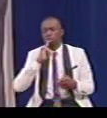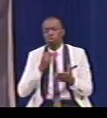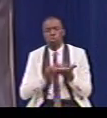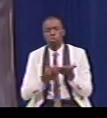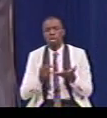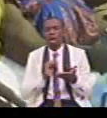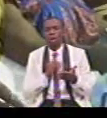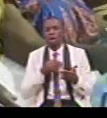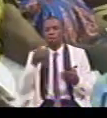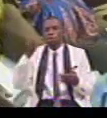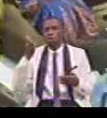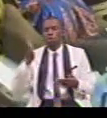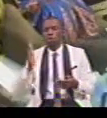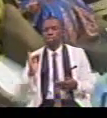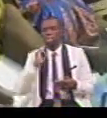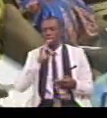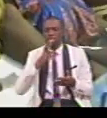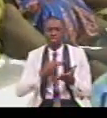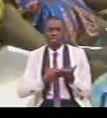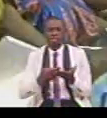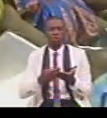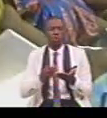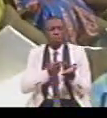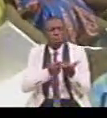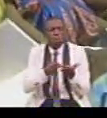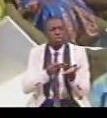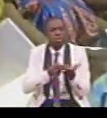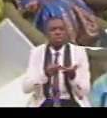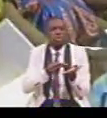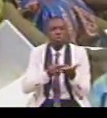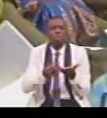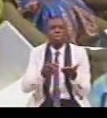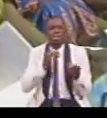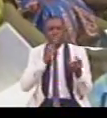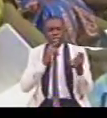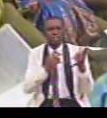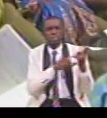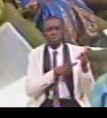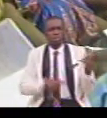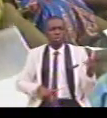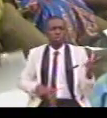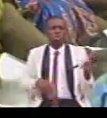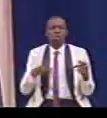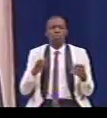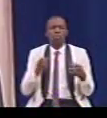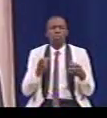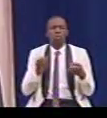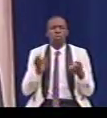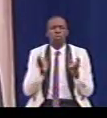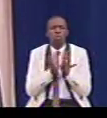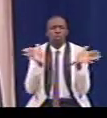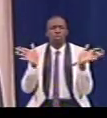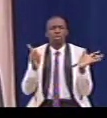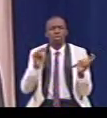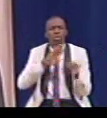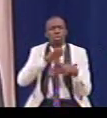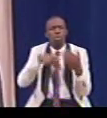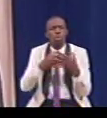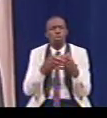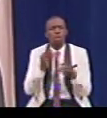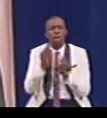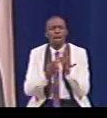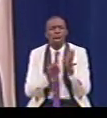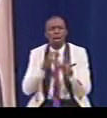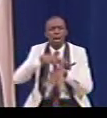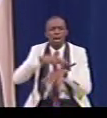the whole earth is full of his glory and the post of the door and moved at the voice of him